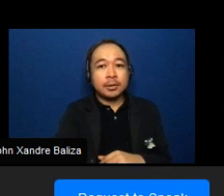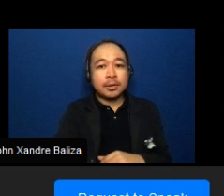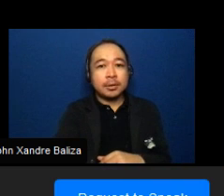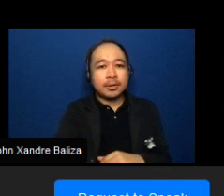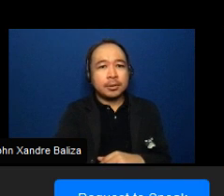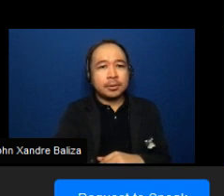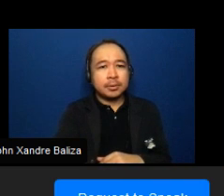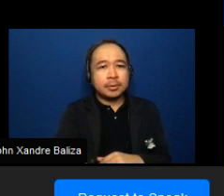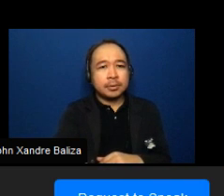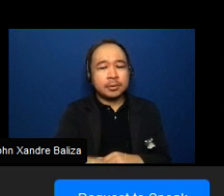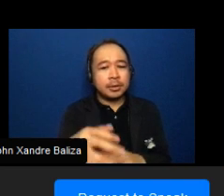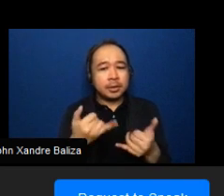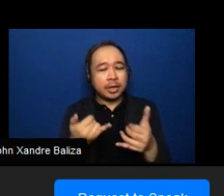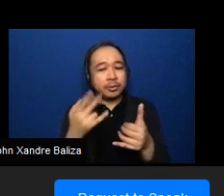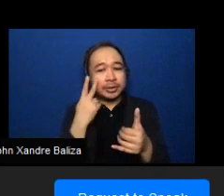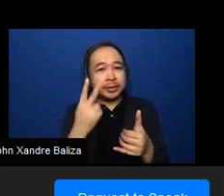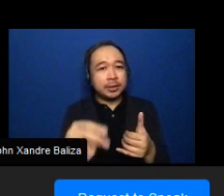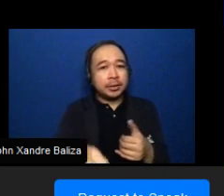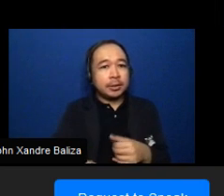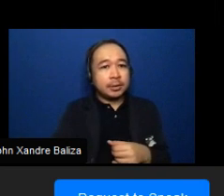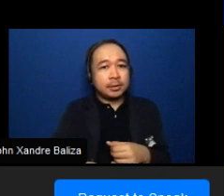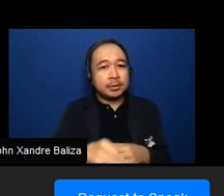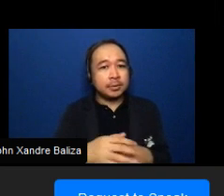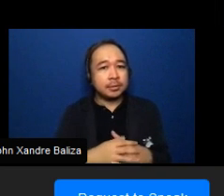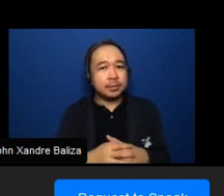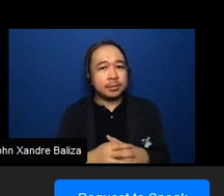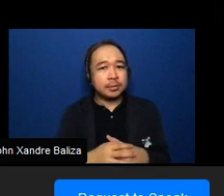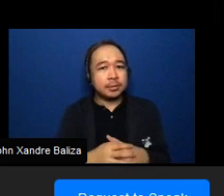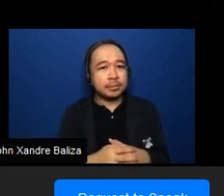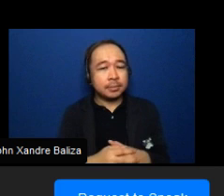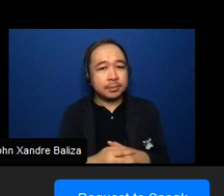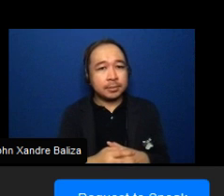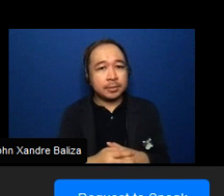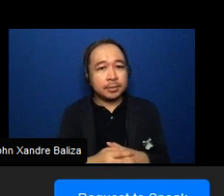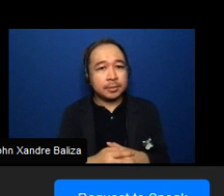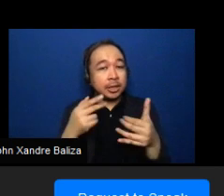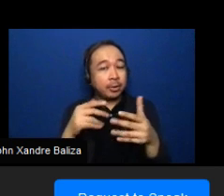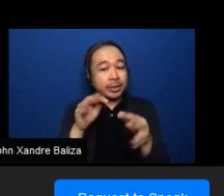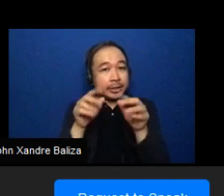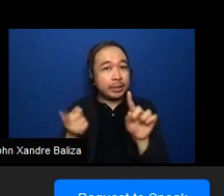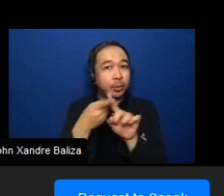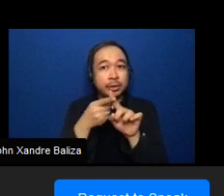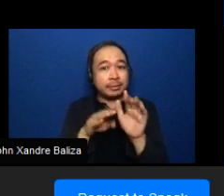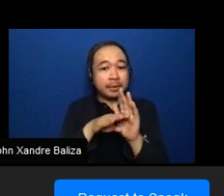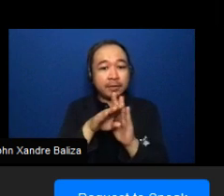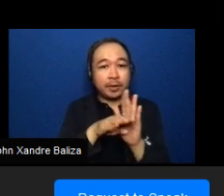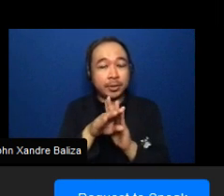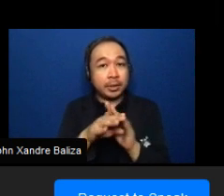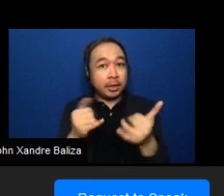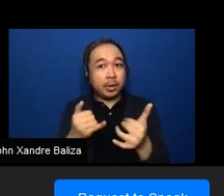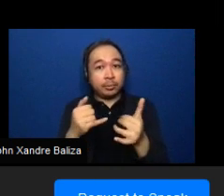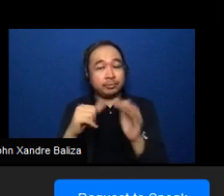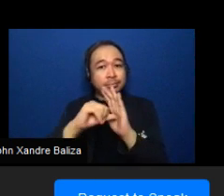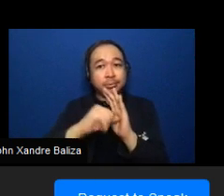framework to ensure the well-being of people as an essential step in development. The pandemic has further highlighted that